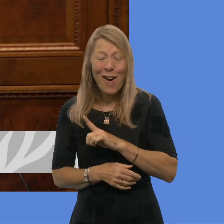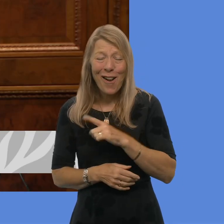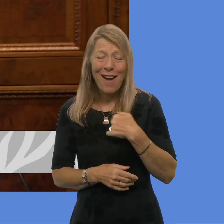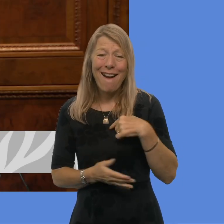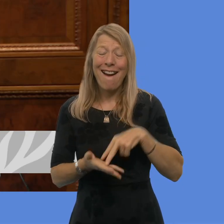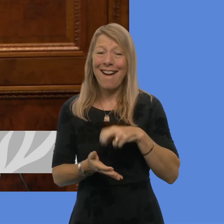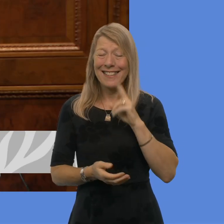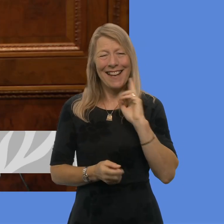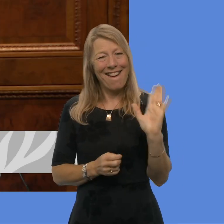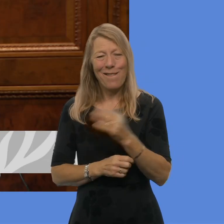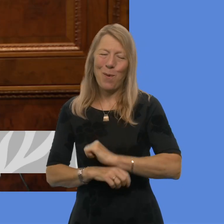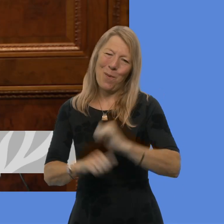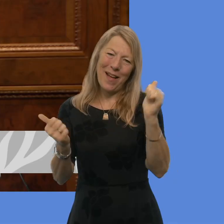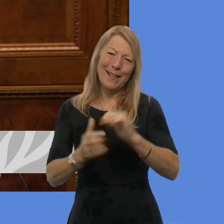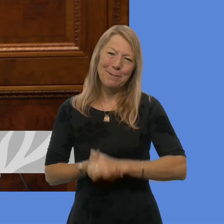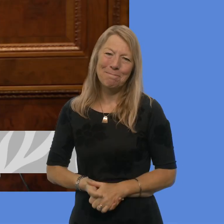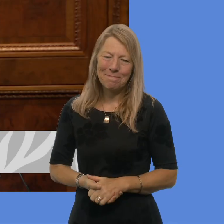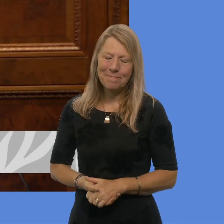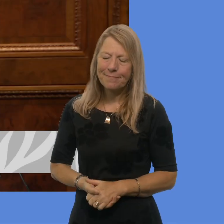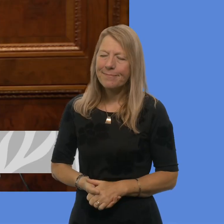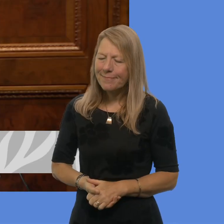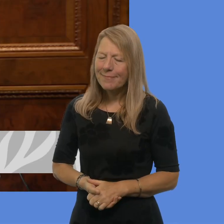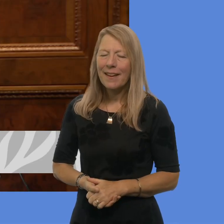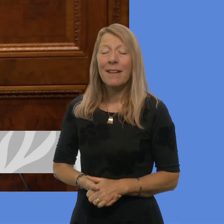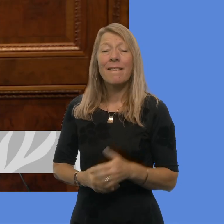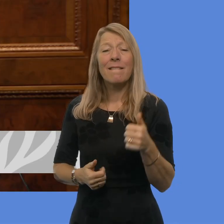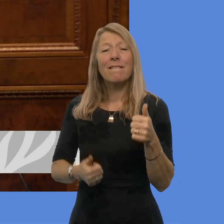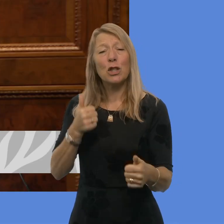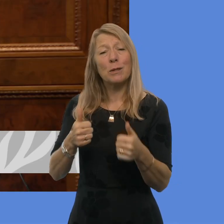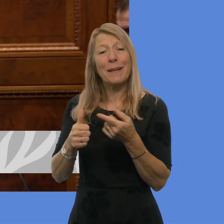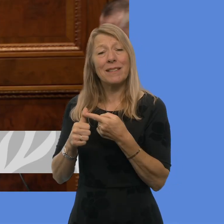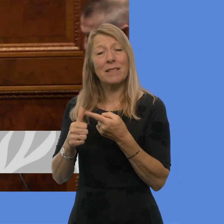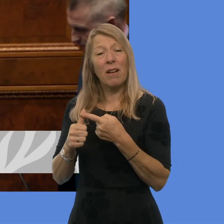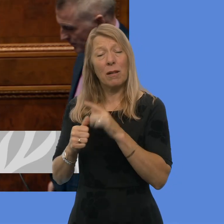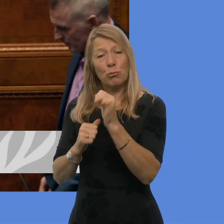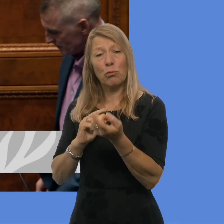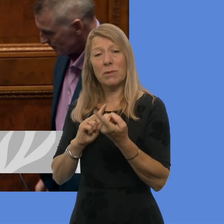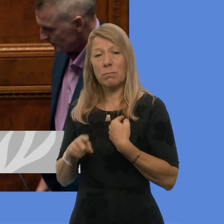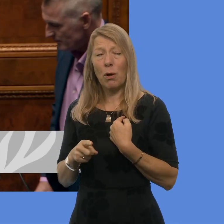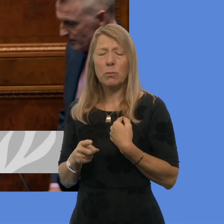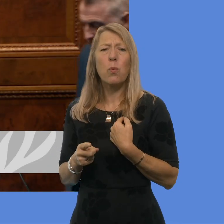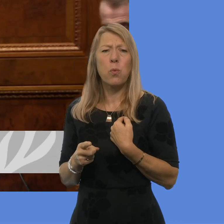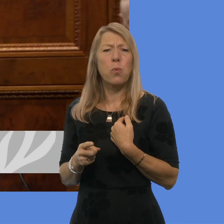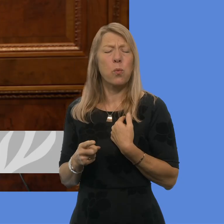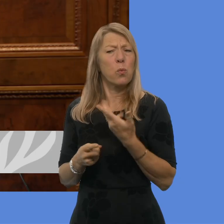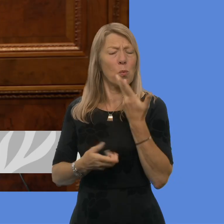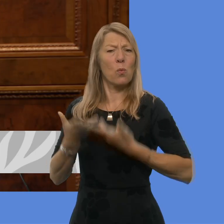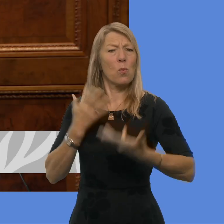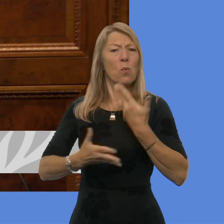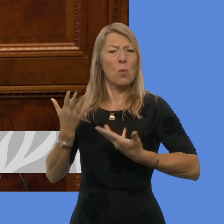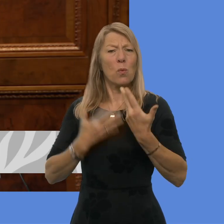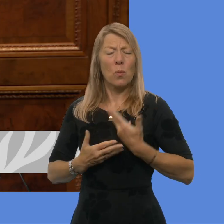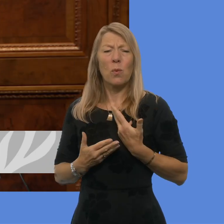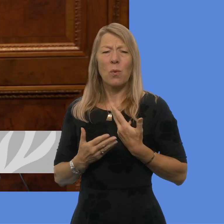well. First Minister, it's evident from your response, obviously, that Victims and Survivors Service involved in a wide